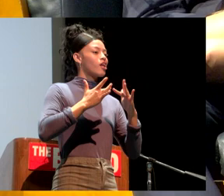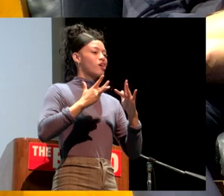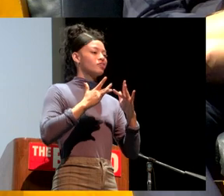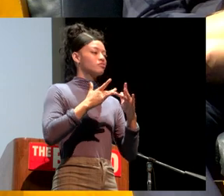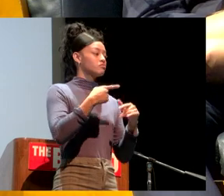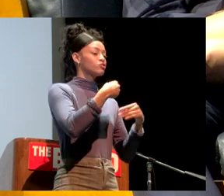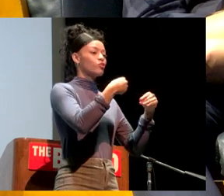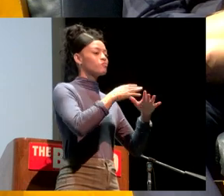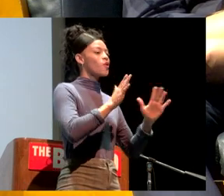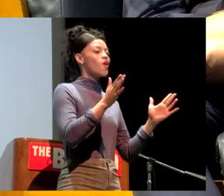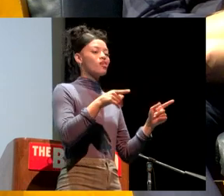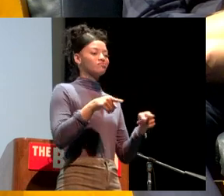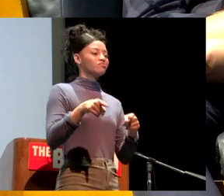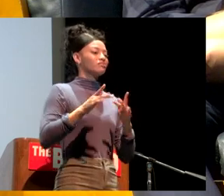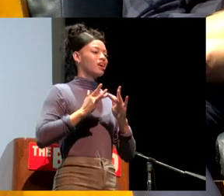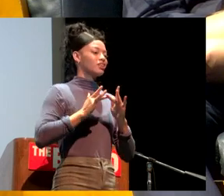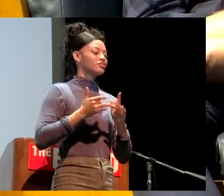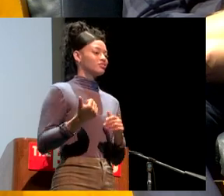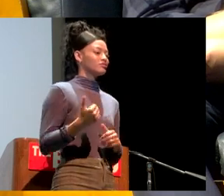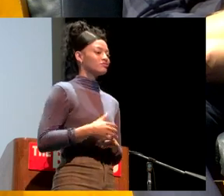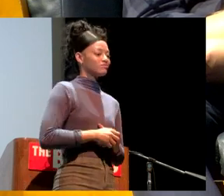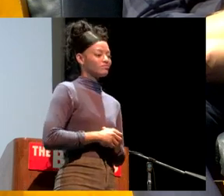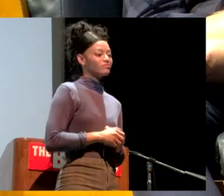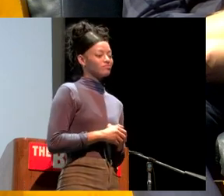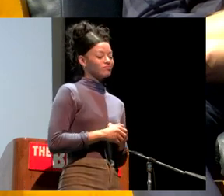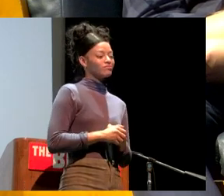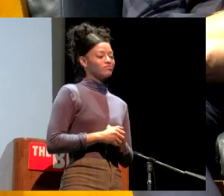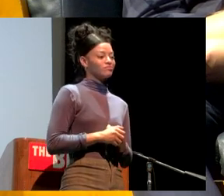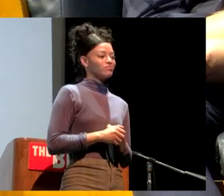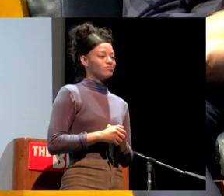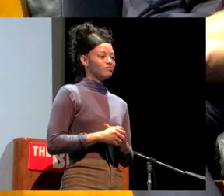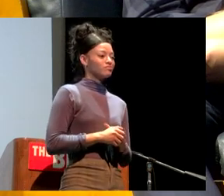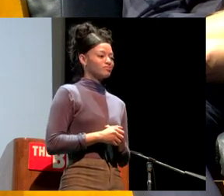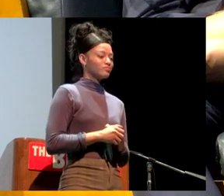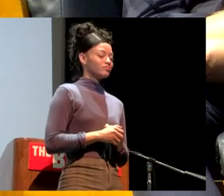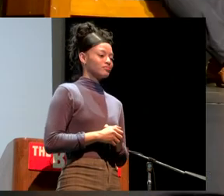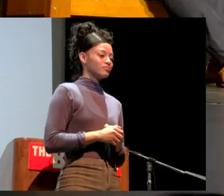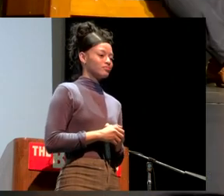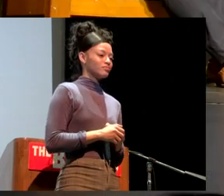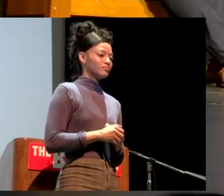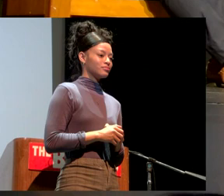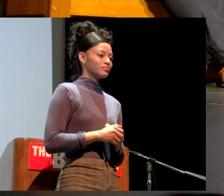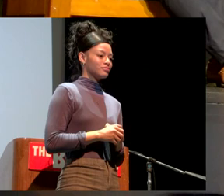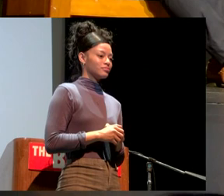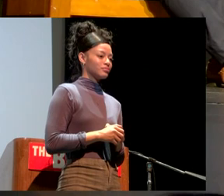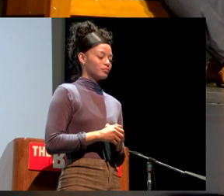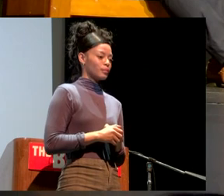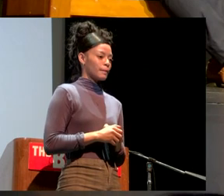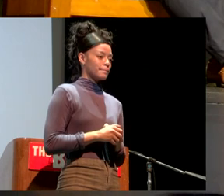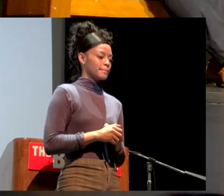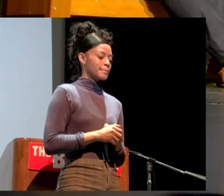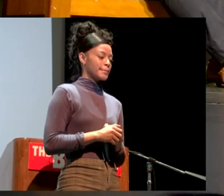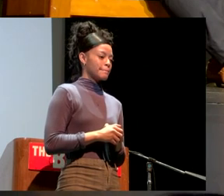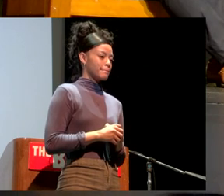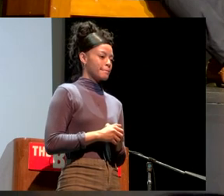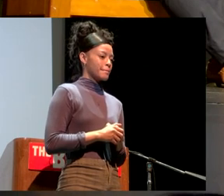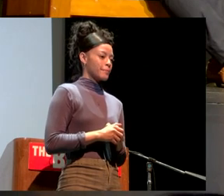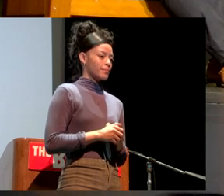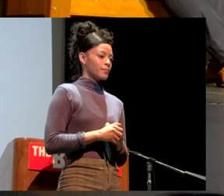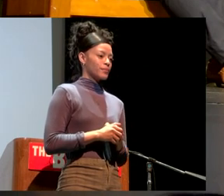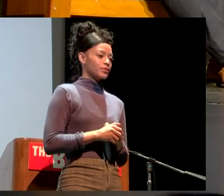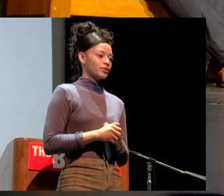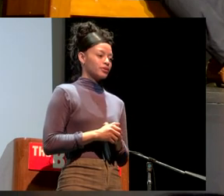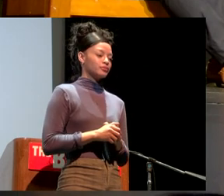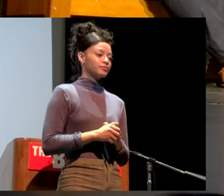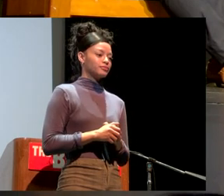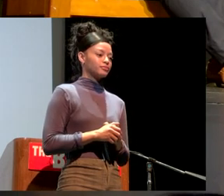love video games, you know, when you play Diablo or whatever, you know, role-playing game, you always go see the blacksmith to forge, you know, make your weapons better or forge you a new